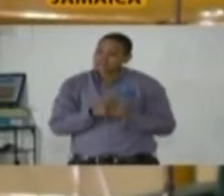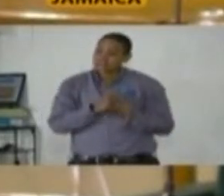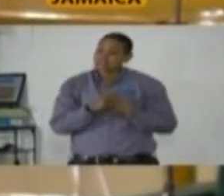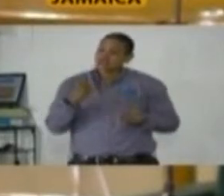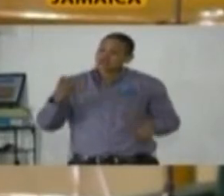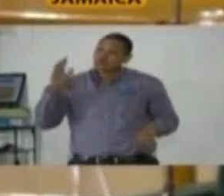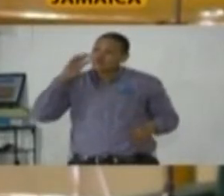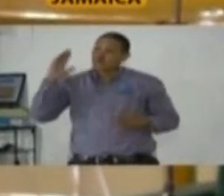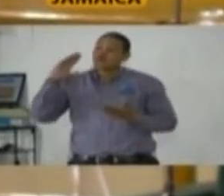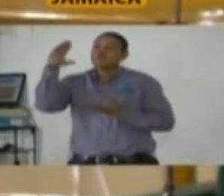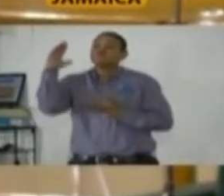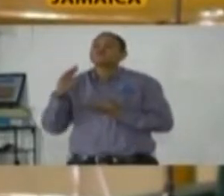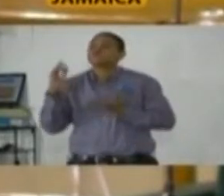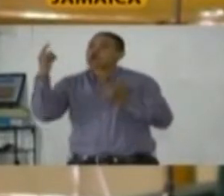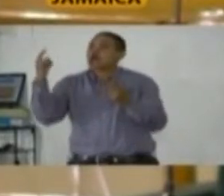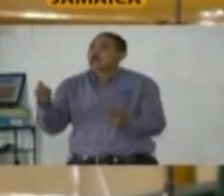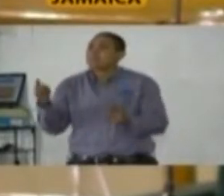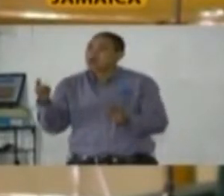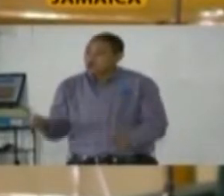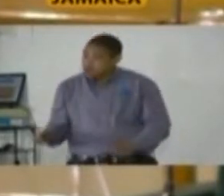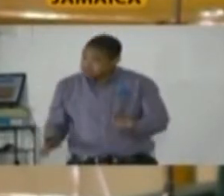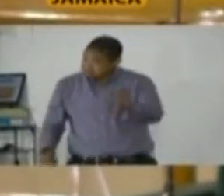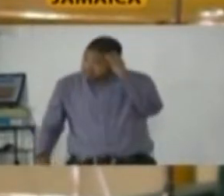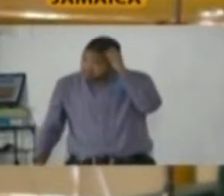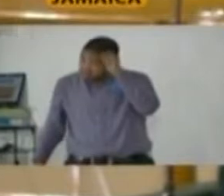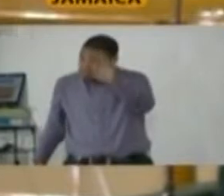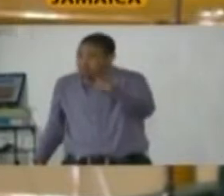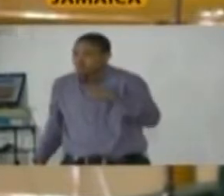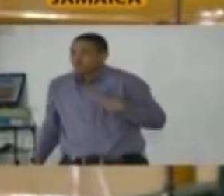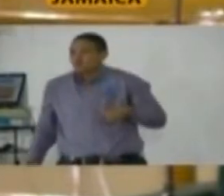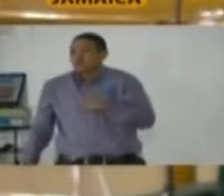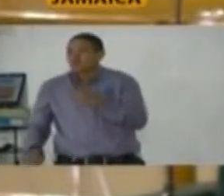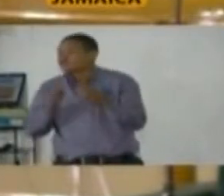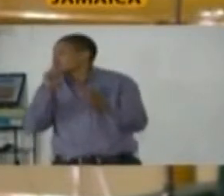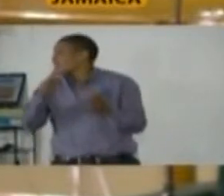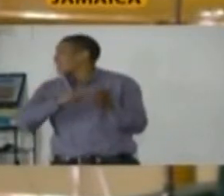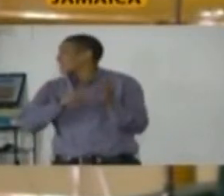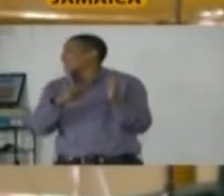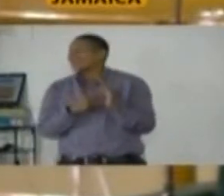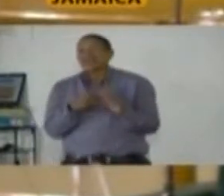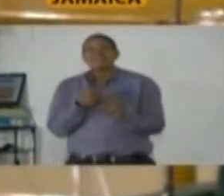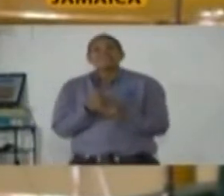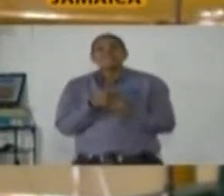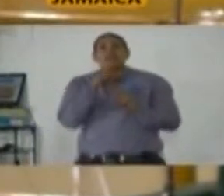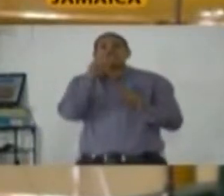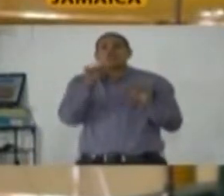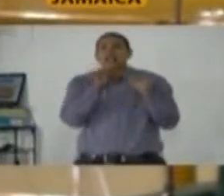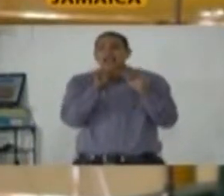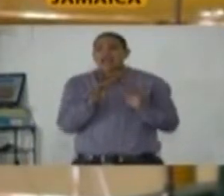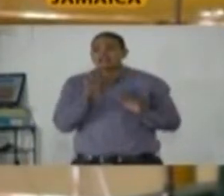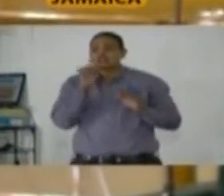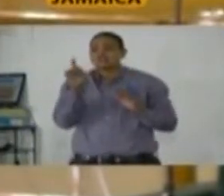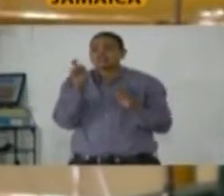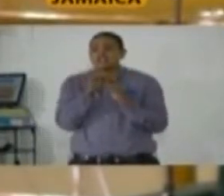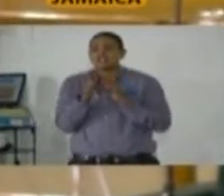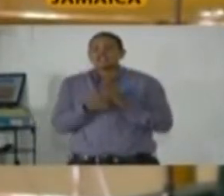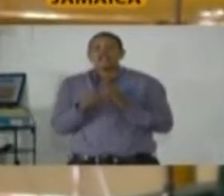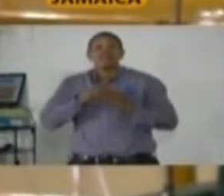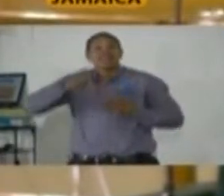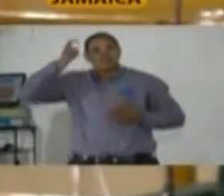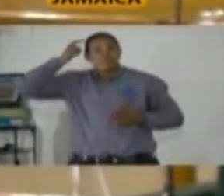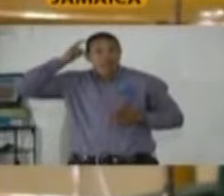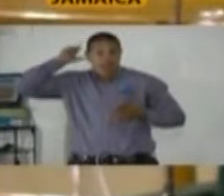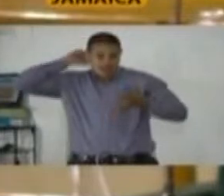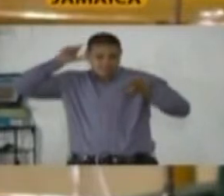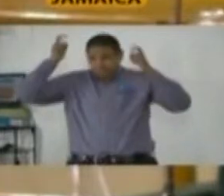will reduce the incidents. However, we are intent on engineering a change in the mindset